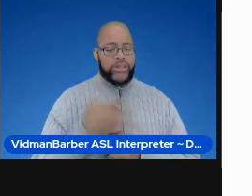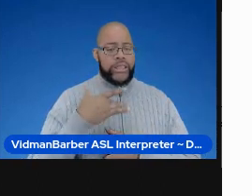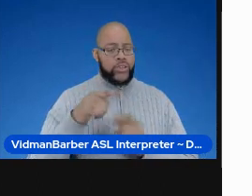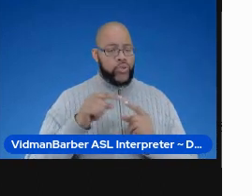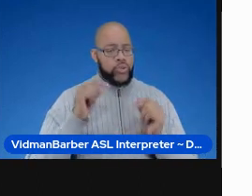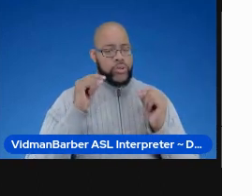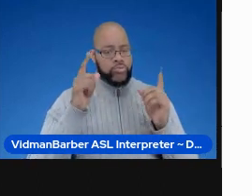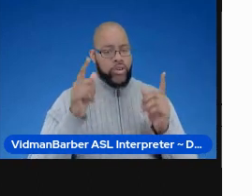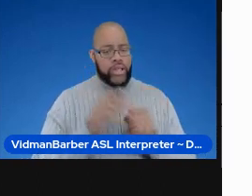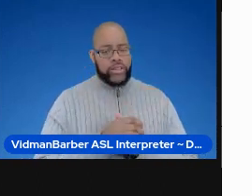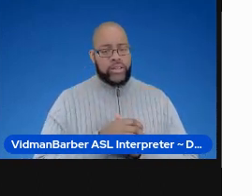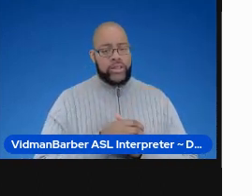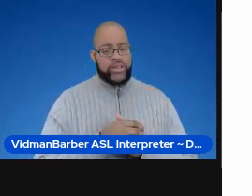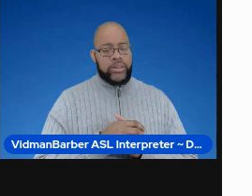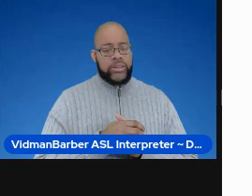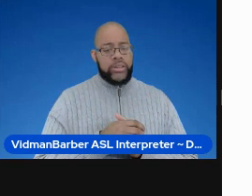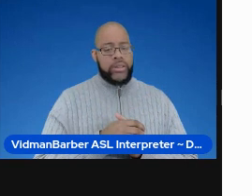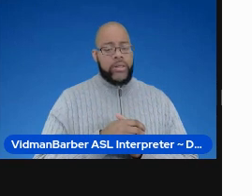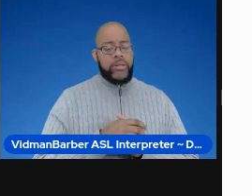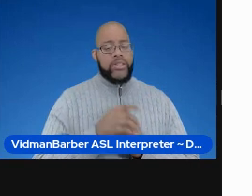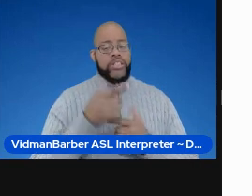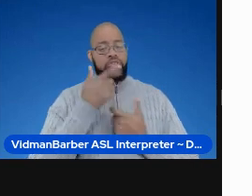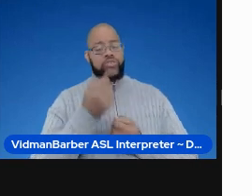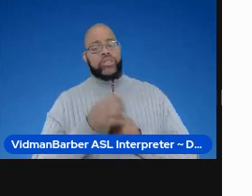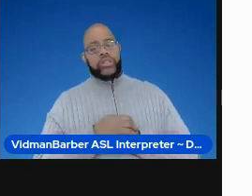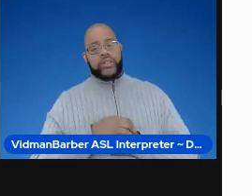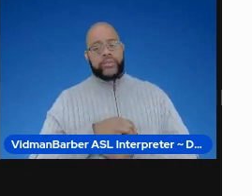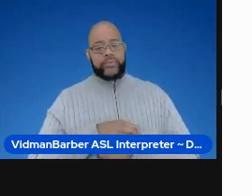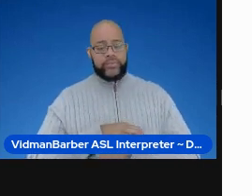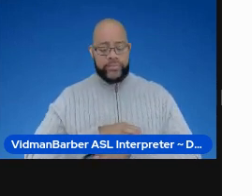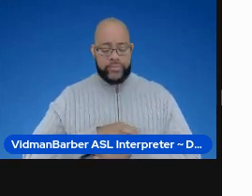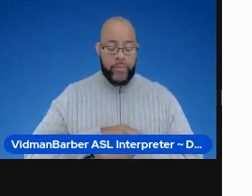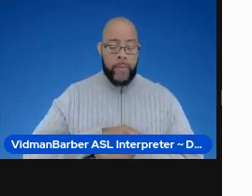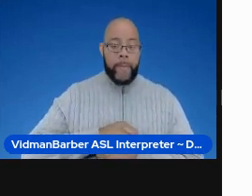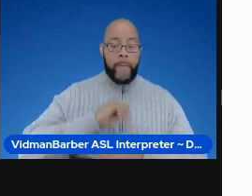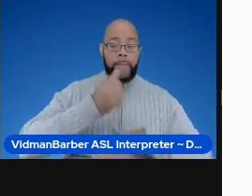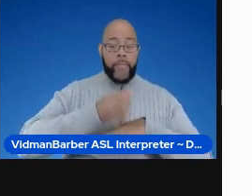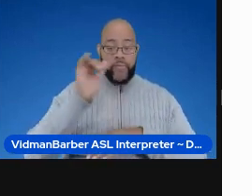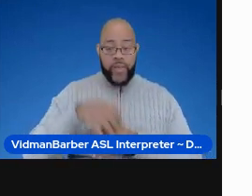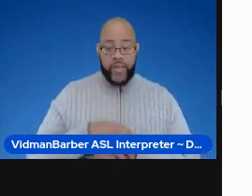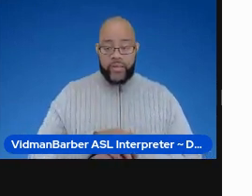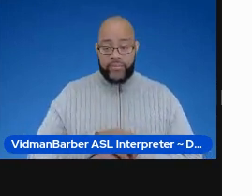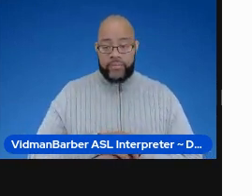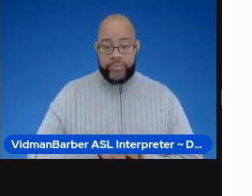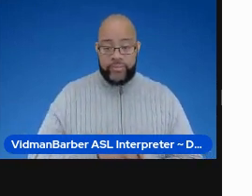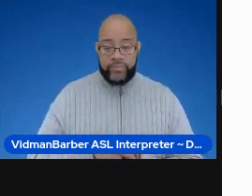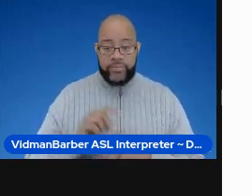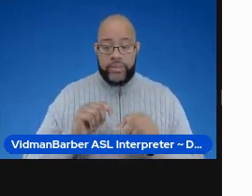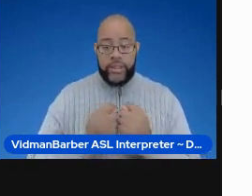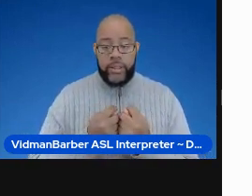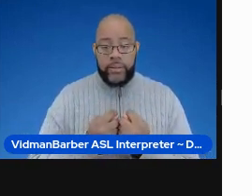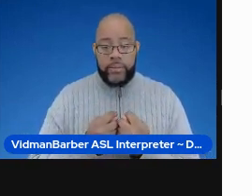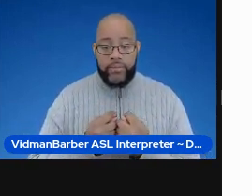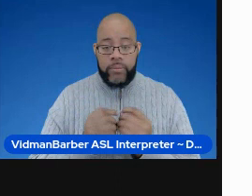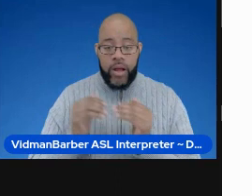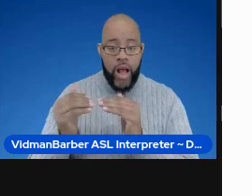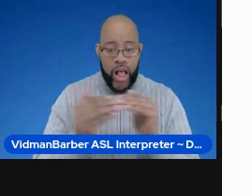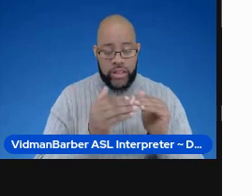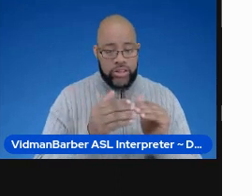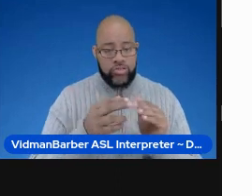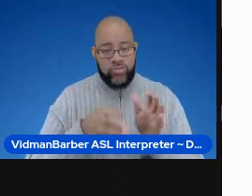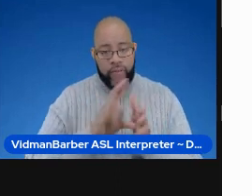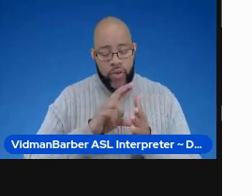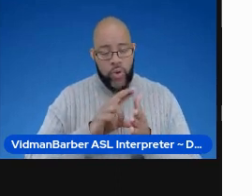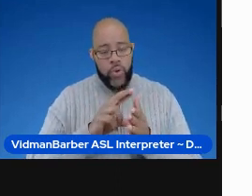us. So interestingly, based on that, we team up with colleagues to review the